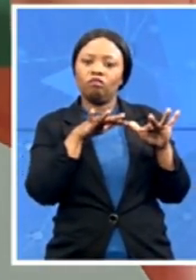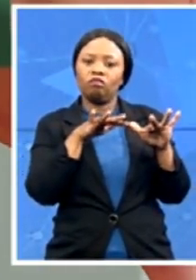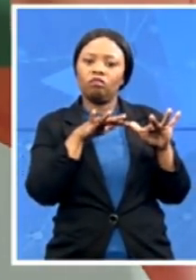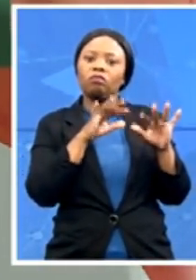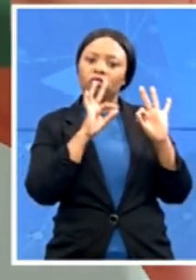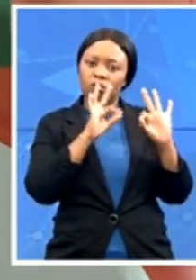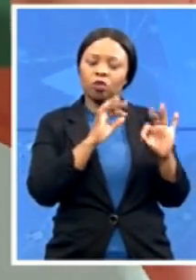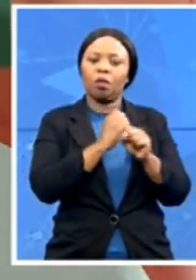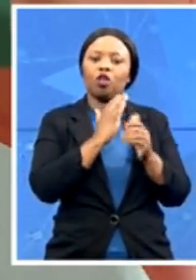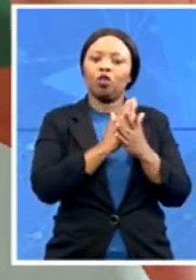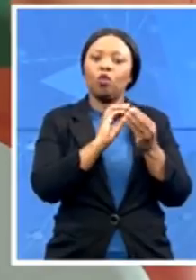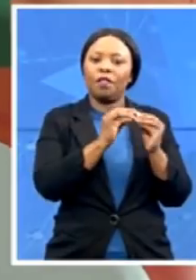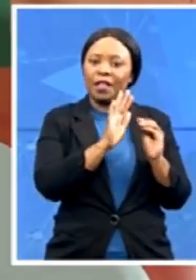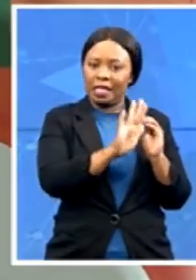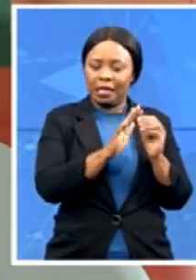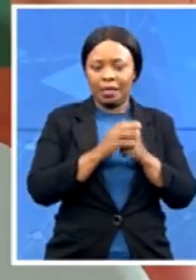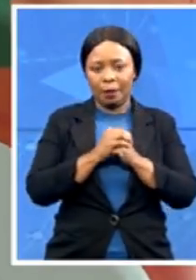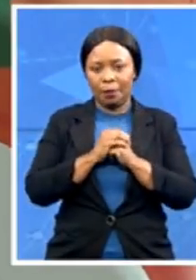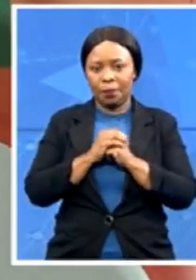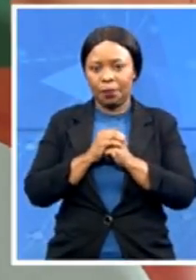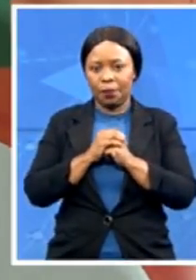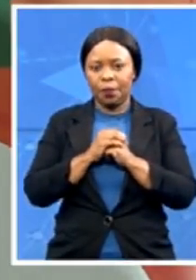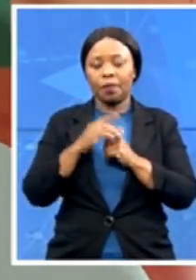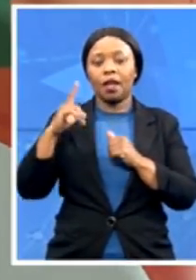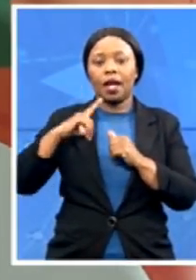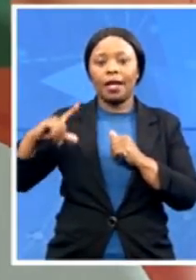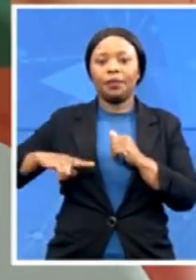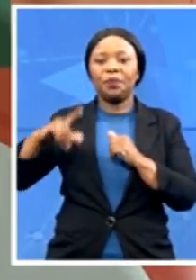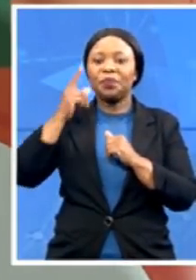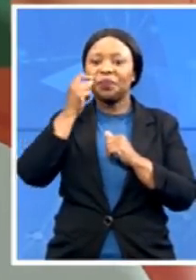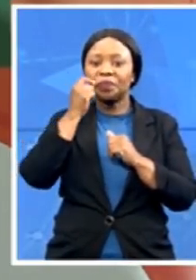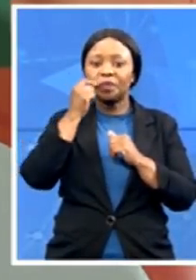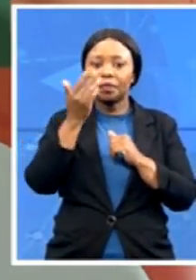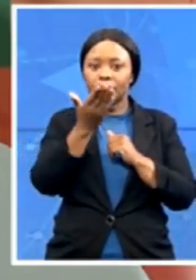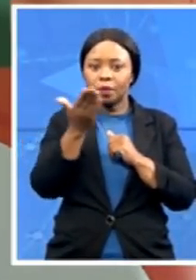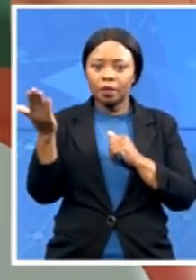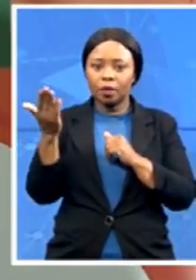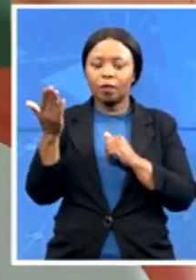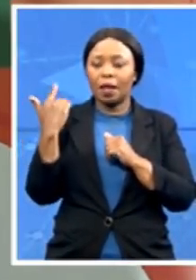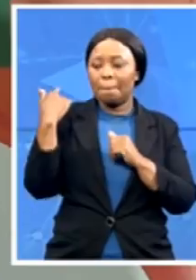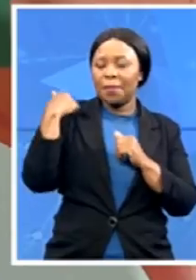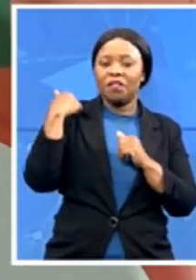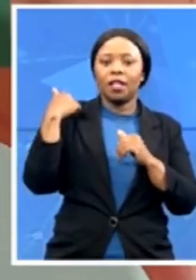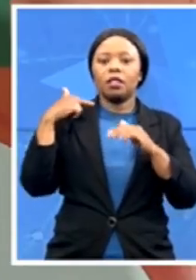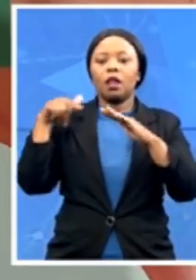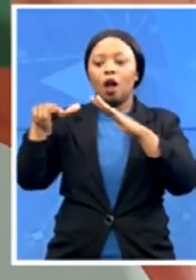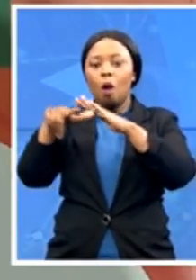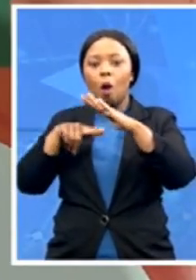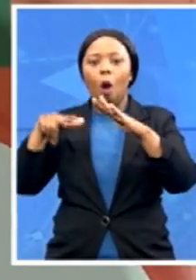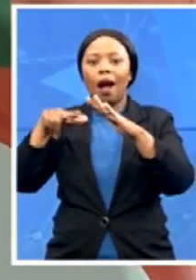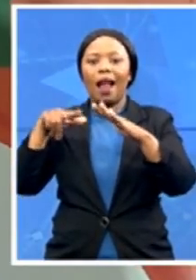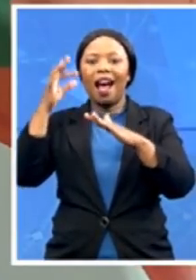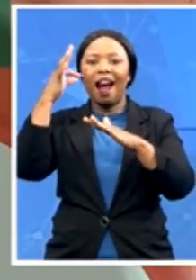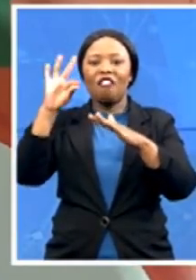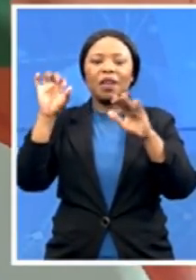Ladies and gentlemen, the previous South African local government system saw councillors